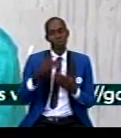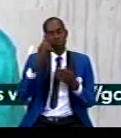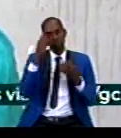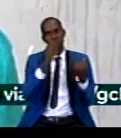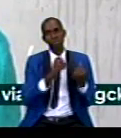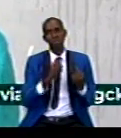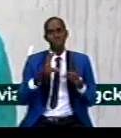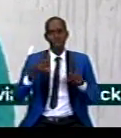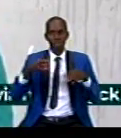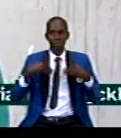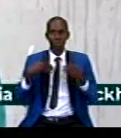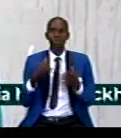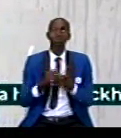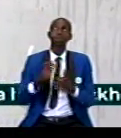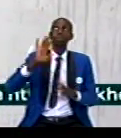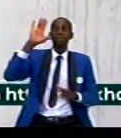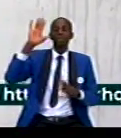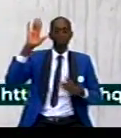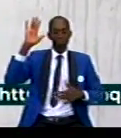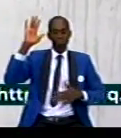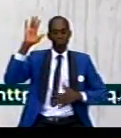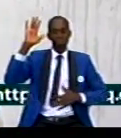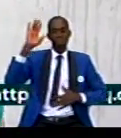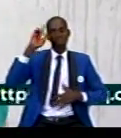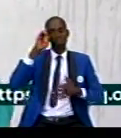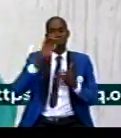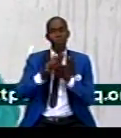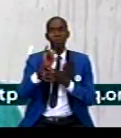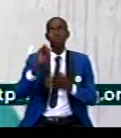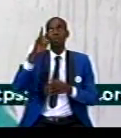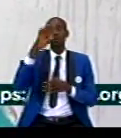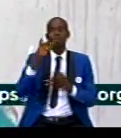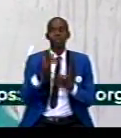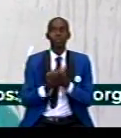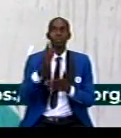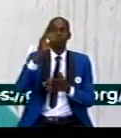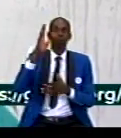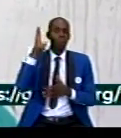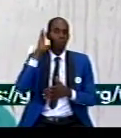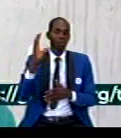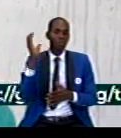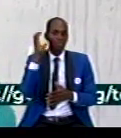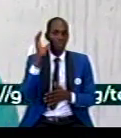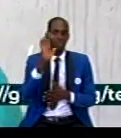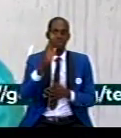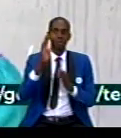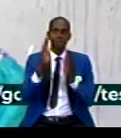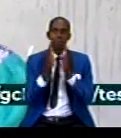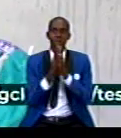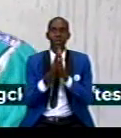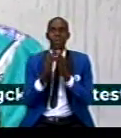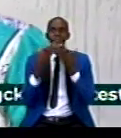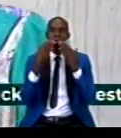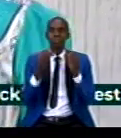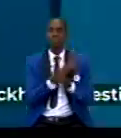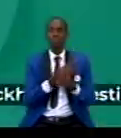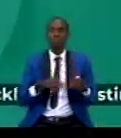that God will hear my prayer. And I thank the Lord that I received my healing. Praise the